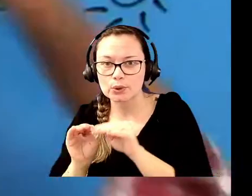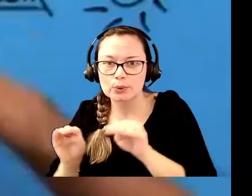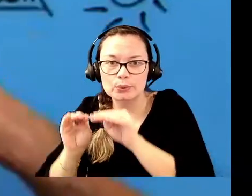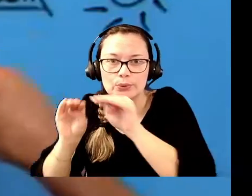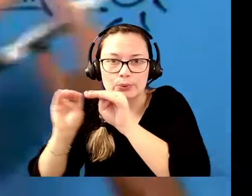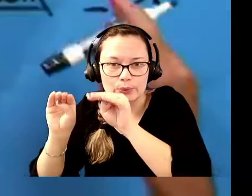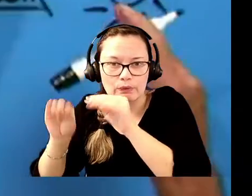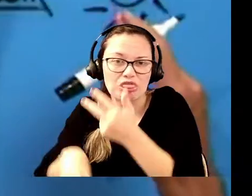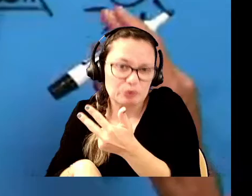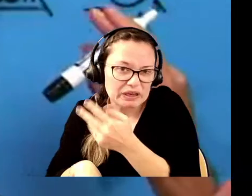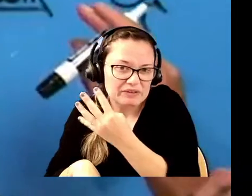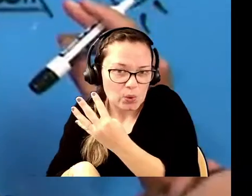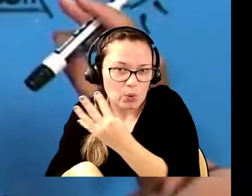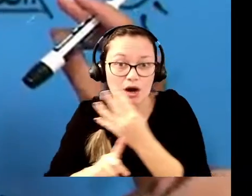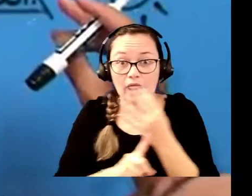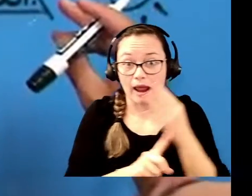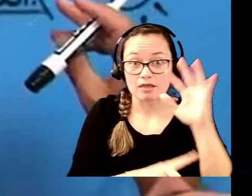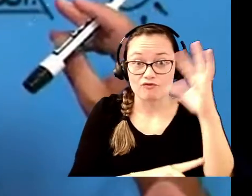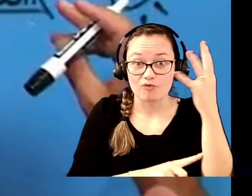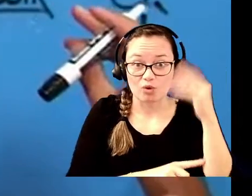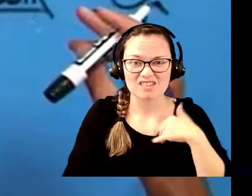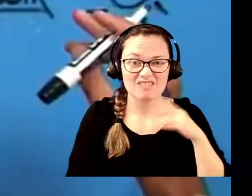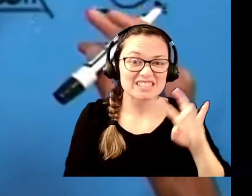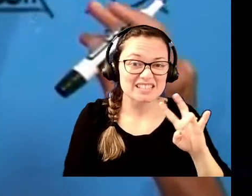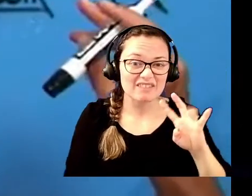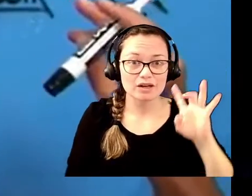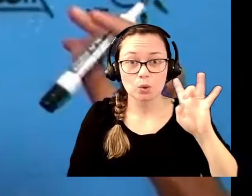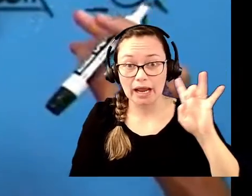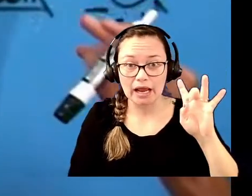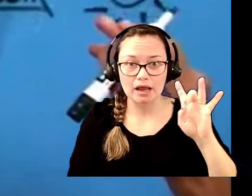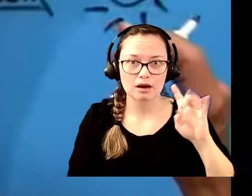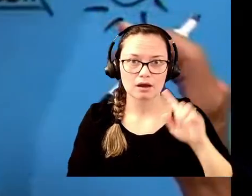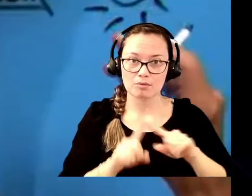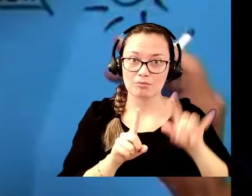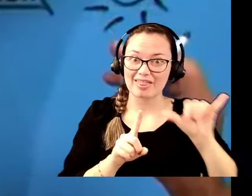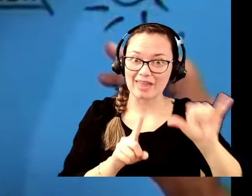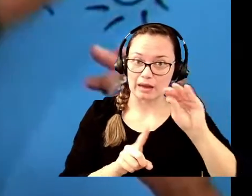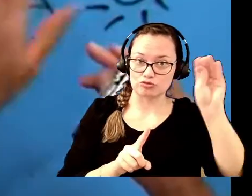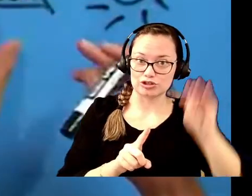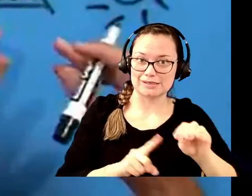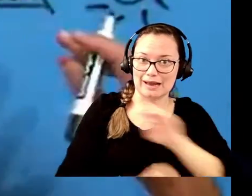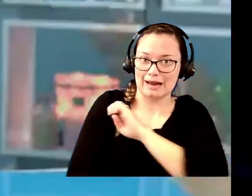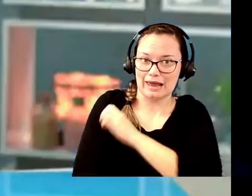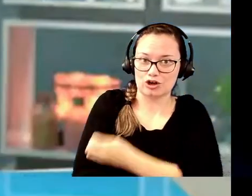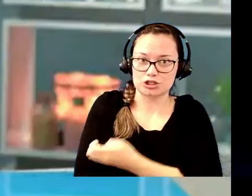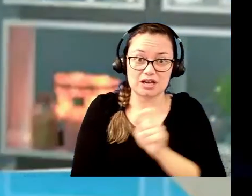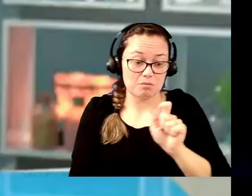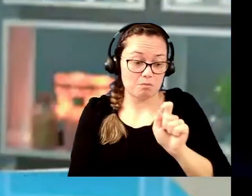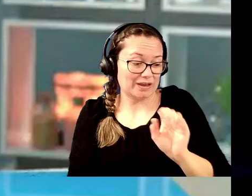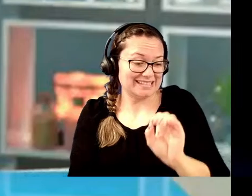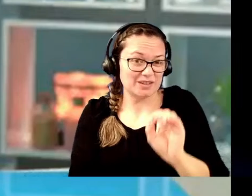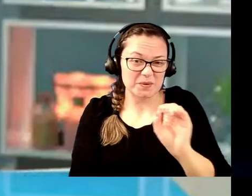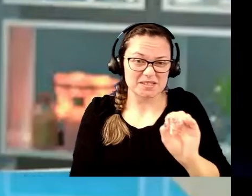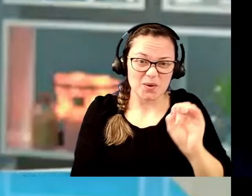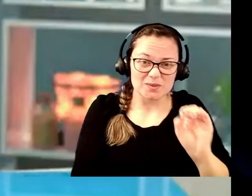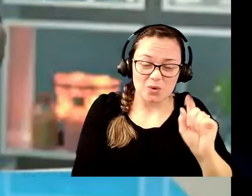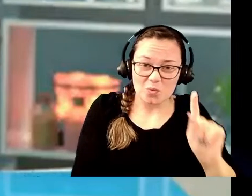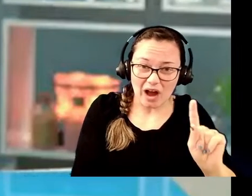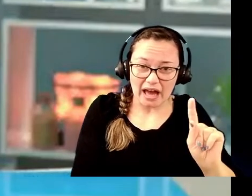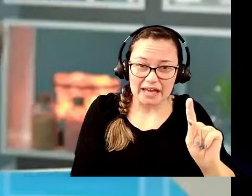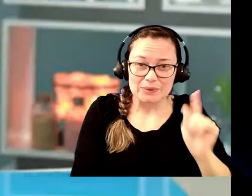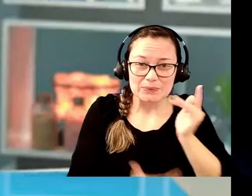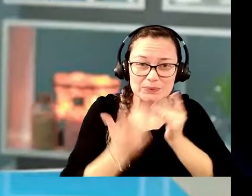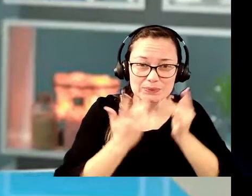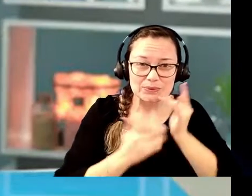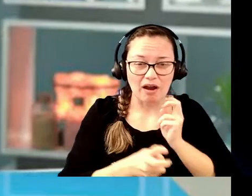7 or 8, now we're getting into values like 0.0001, right? So it would be really difficult to